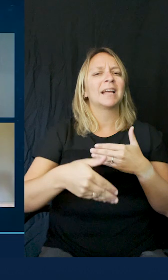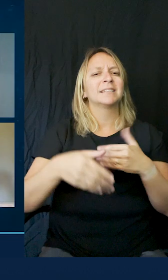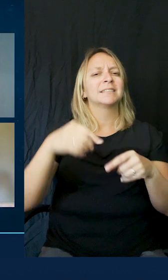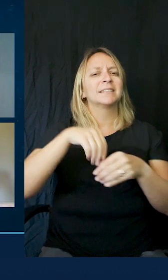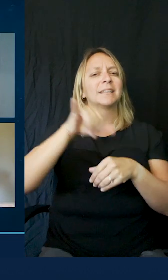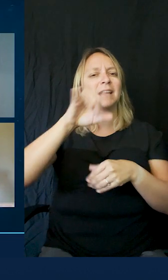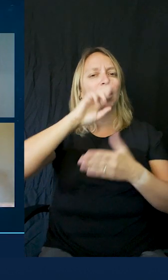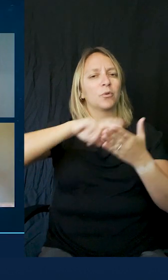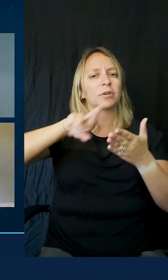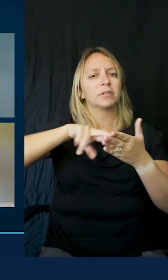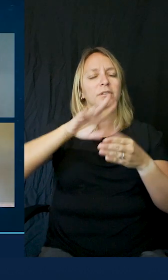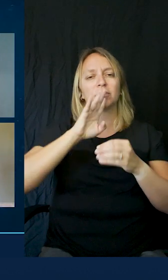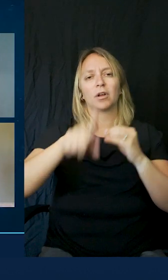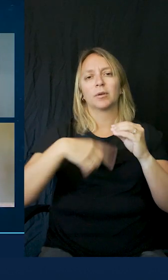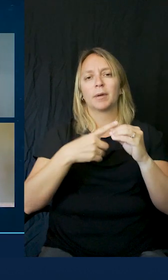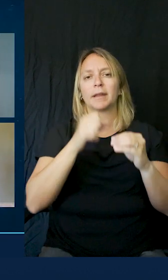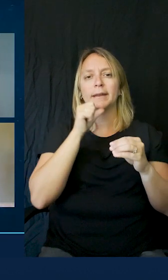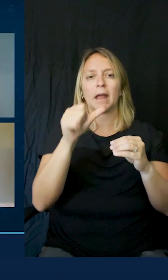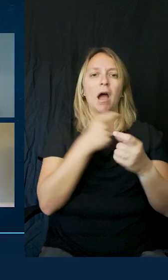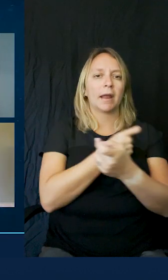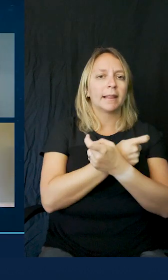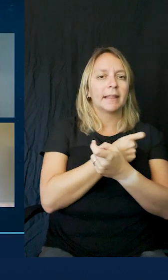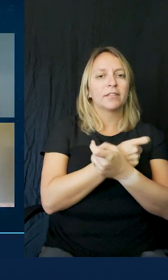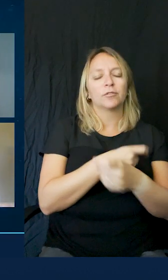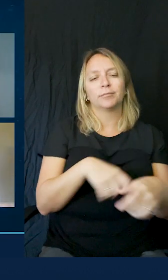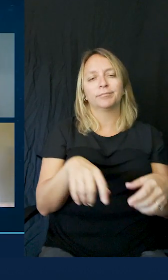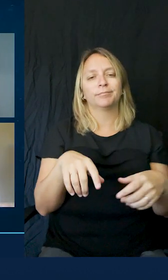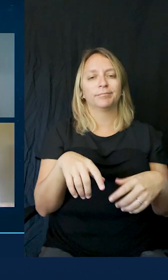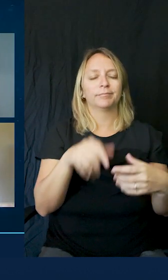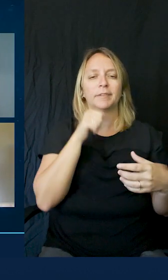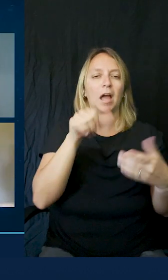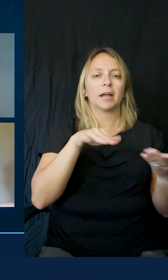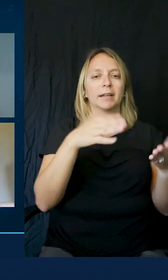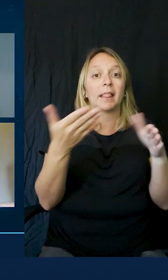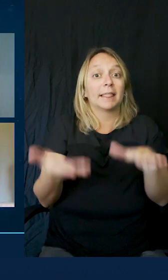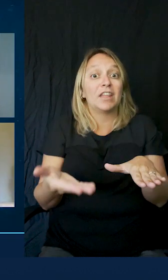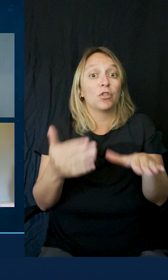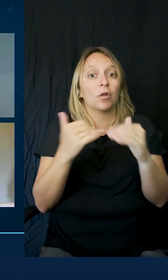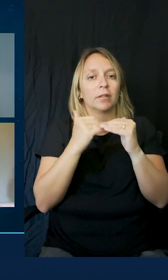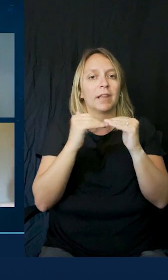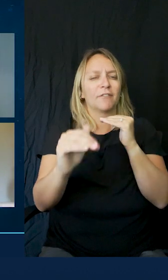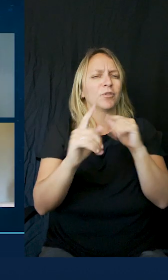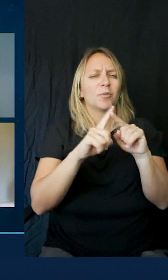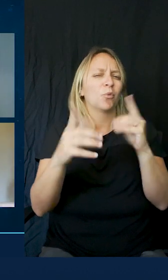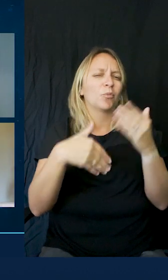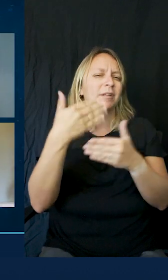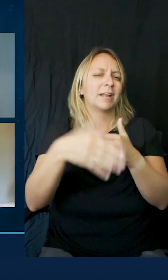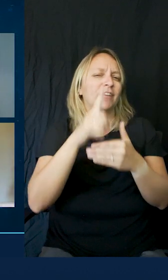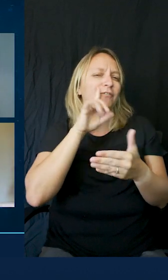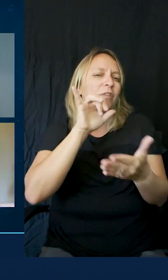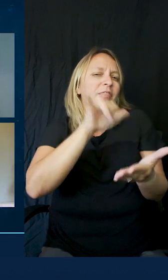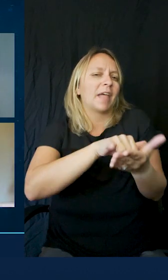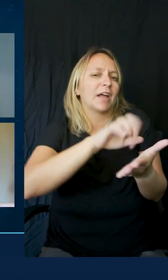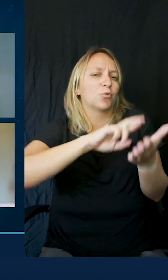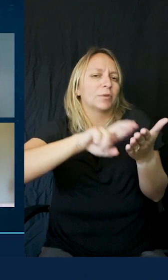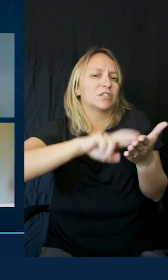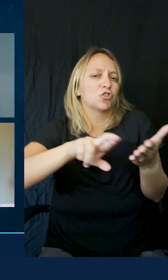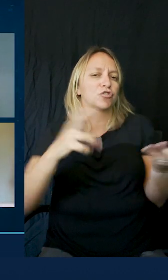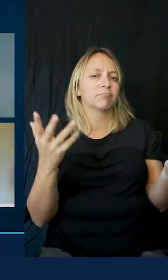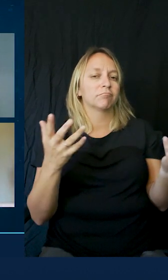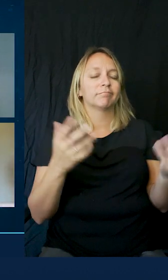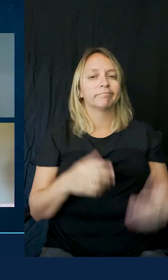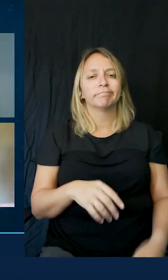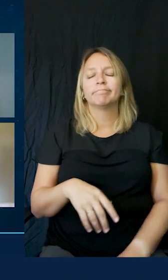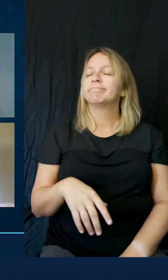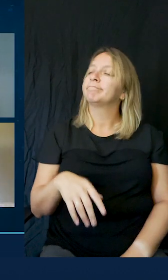the non-lethal levels or less than lethal levels, but what's next for that research direction? Yeah, thanks,